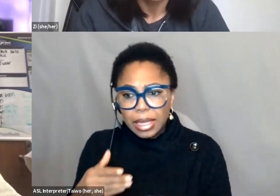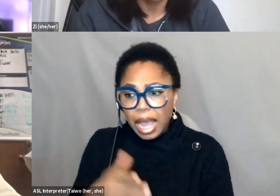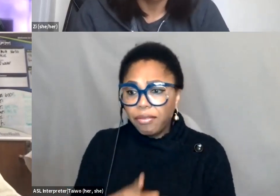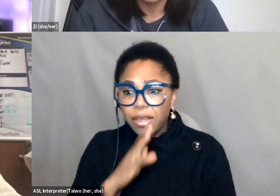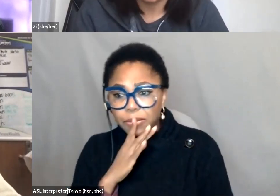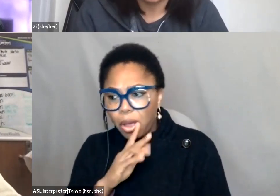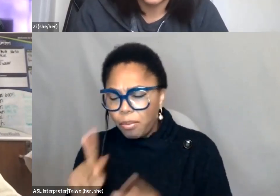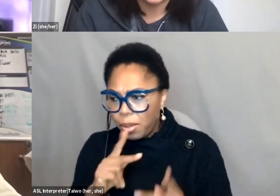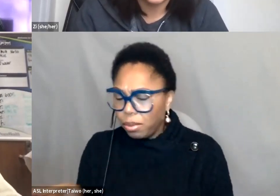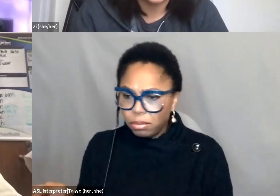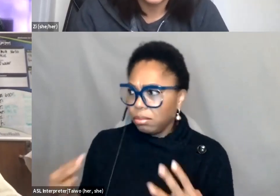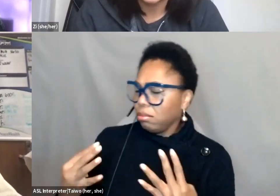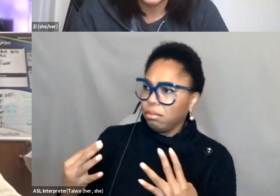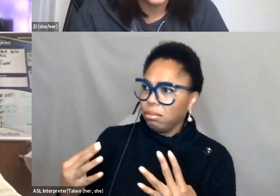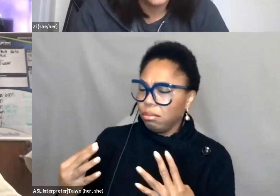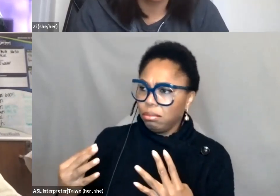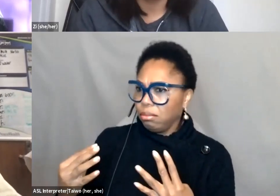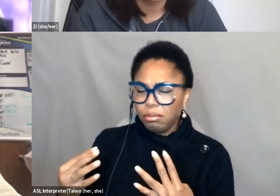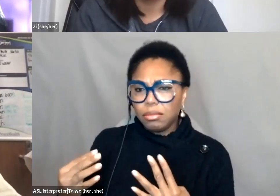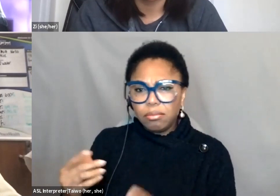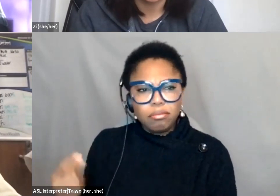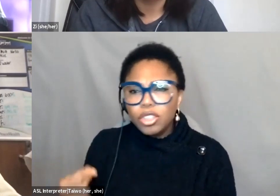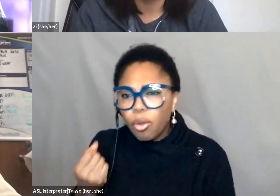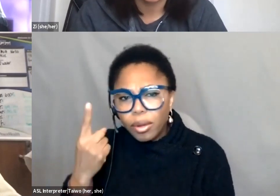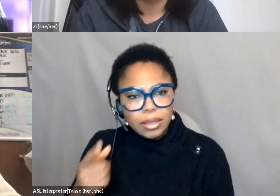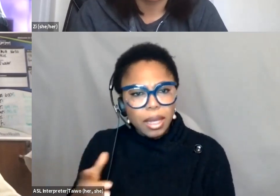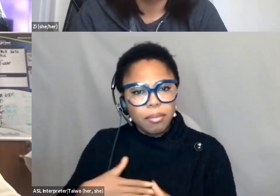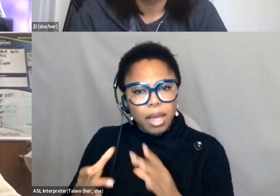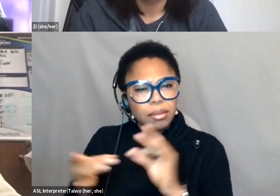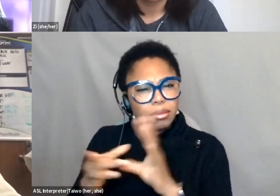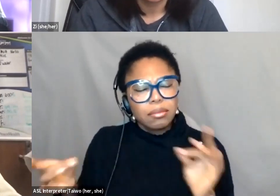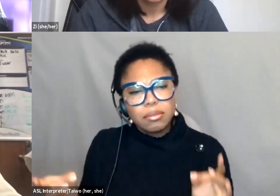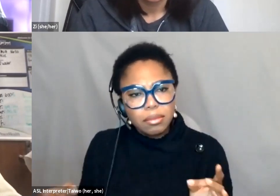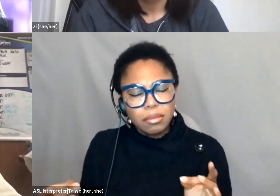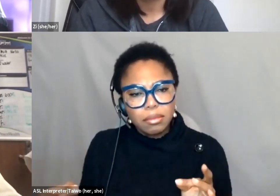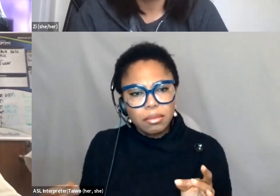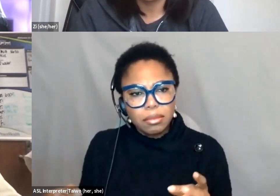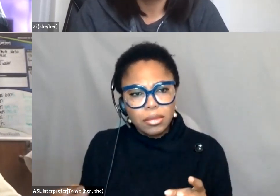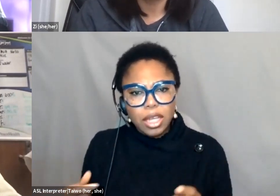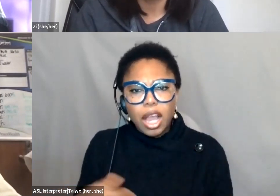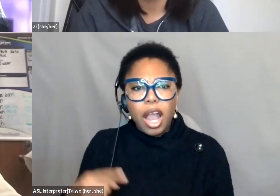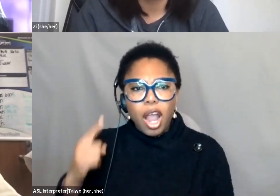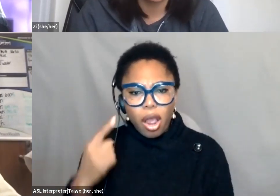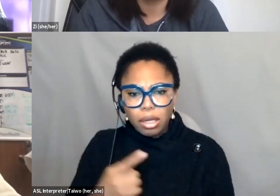spoke, people looked at me like they didn't understand what I was saying. I heard